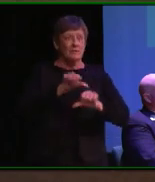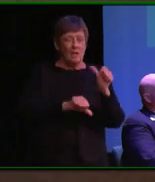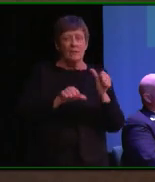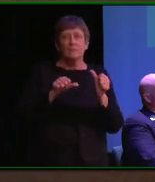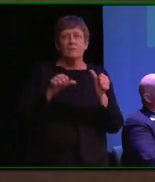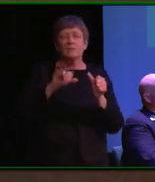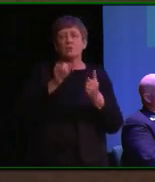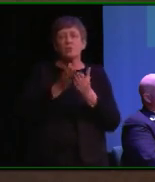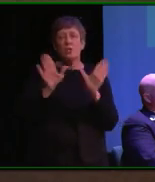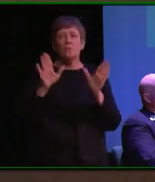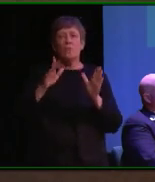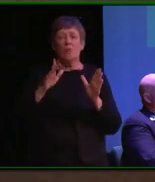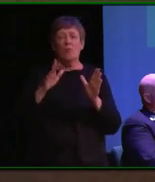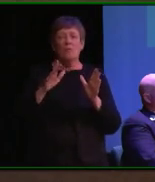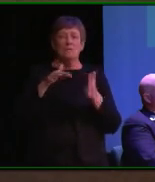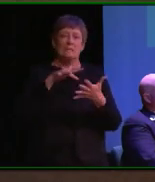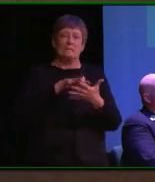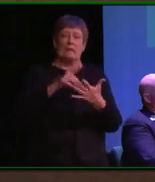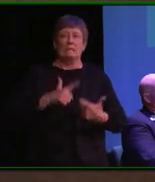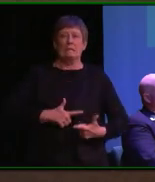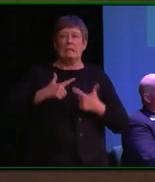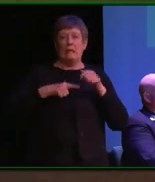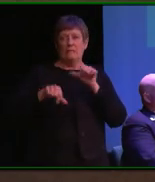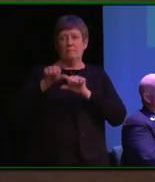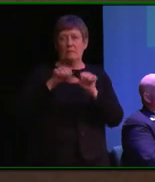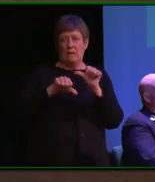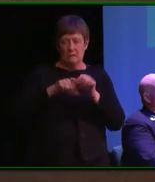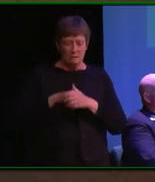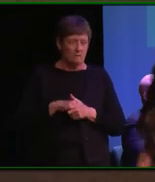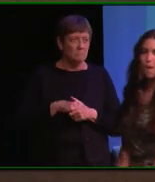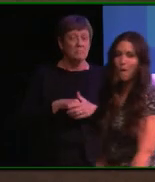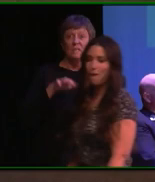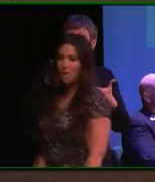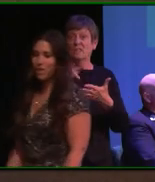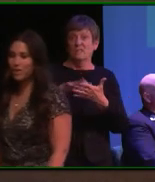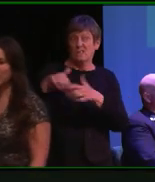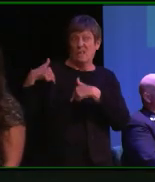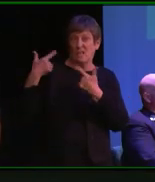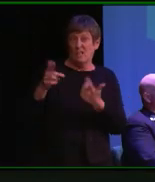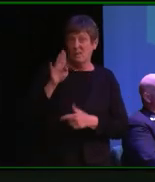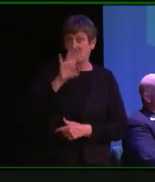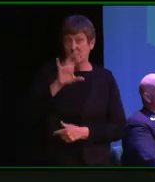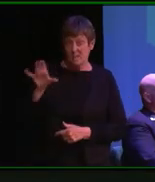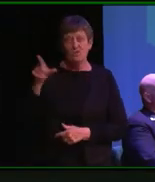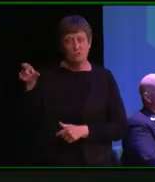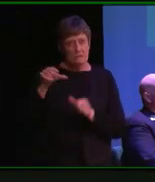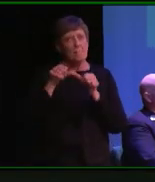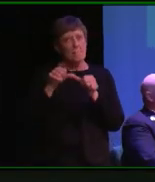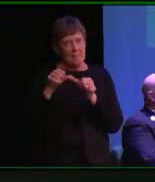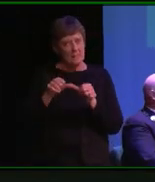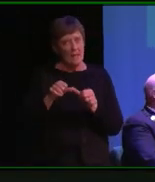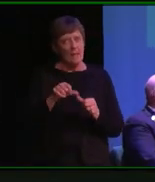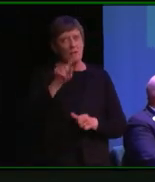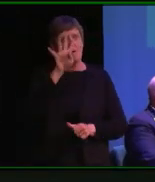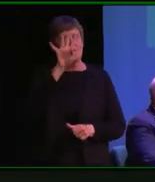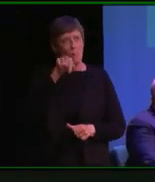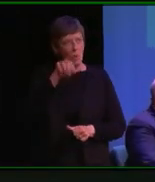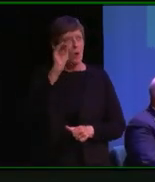Health and Life Sciences. While studying at Bristol, Amy has maintained a 4.0